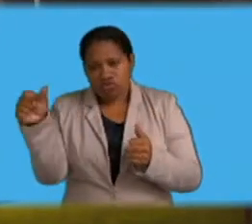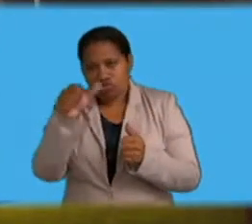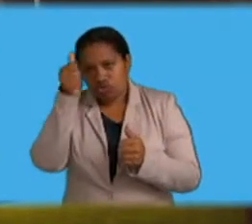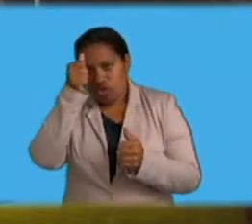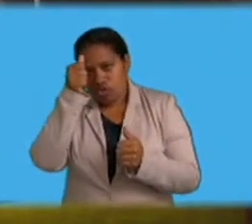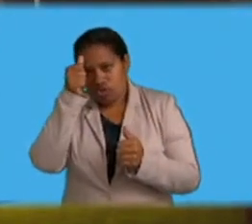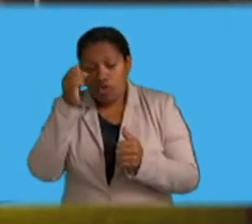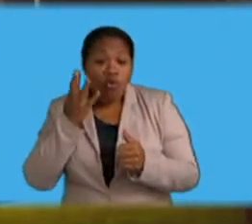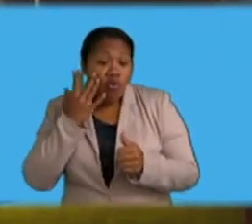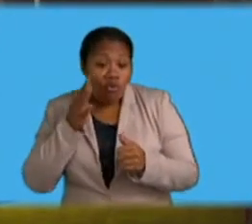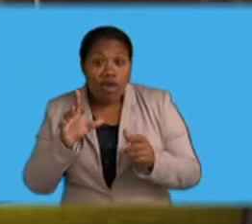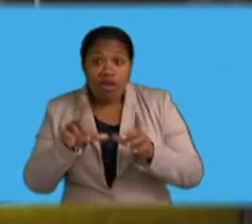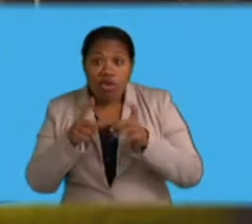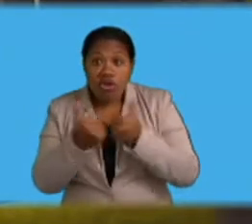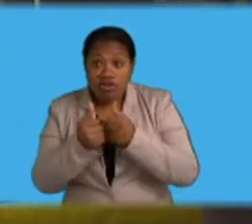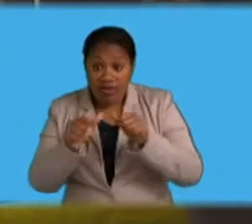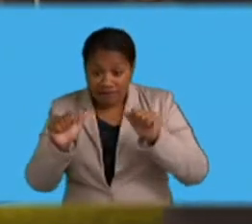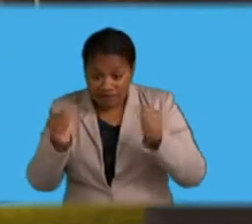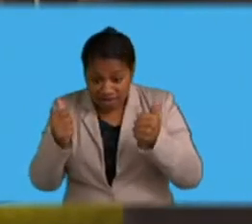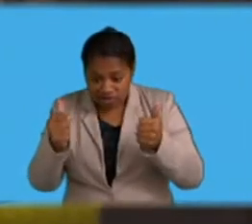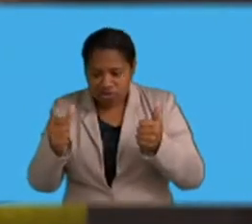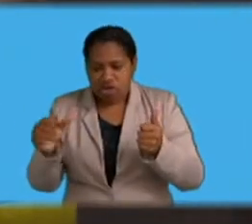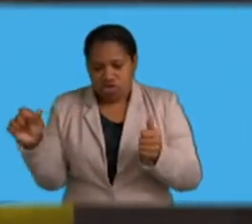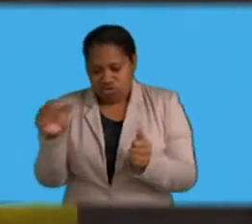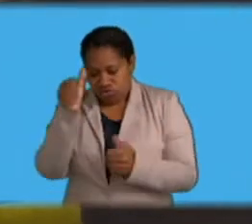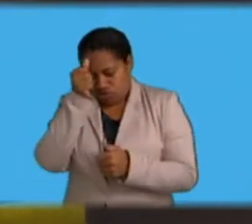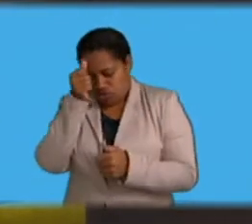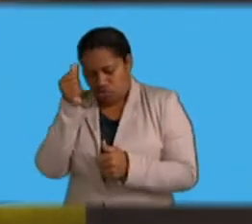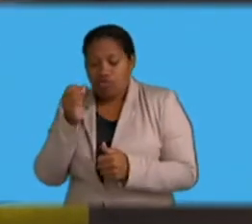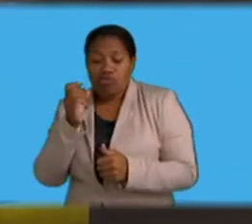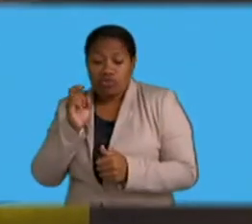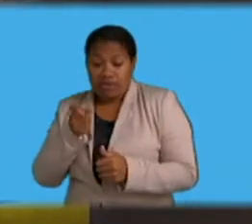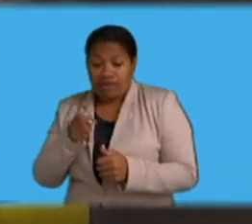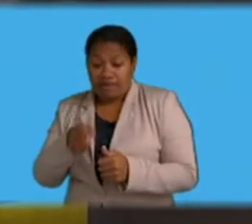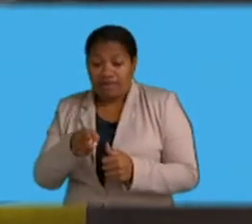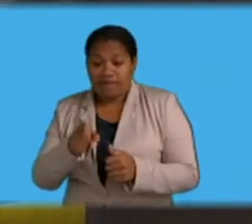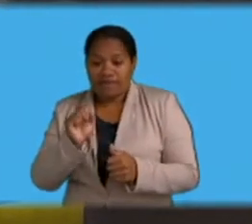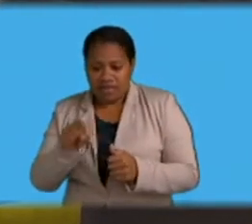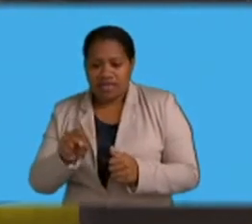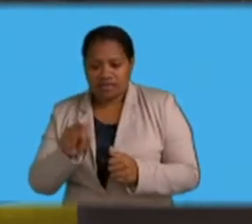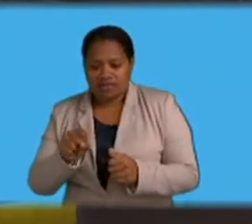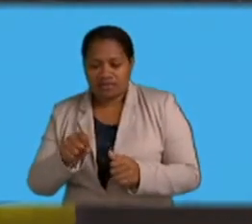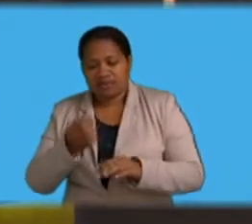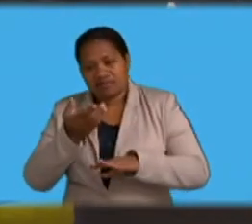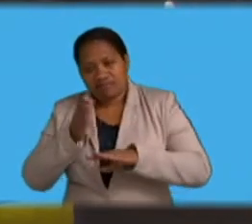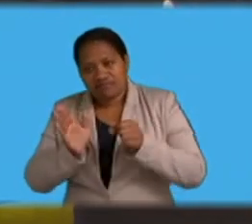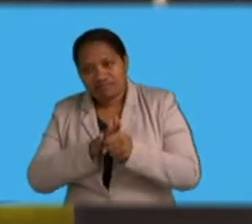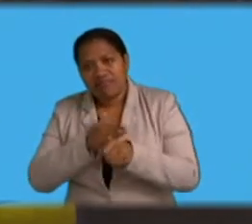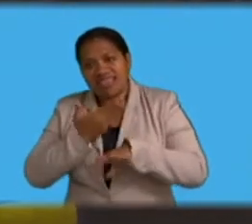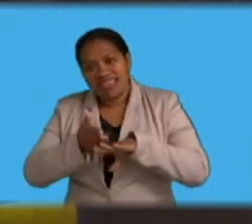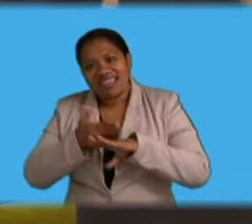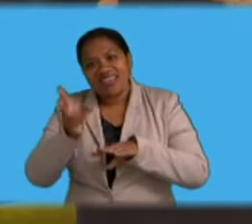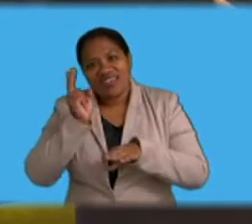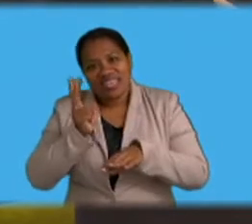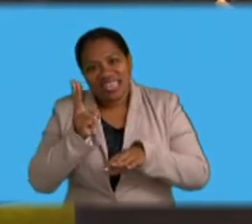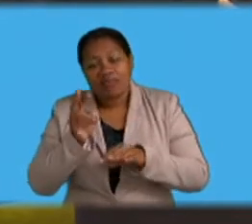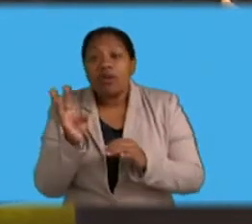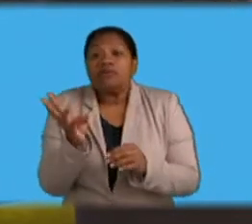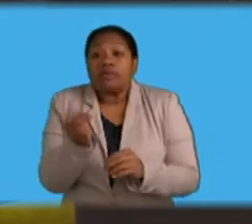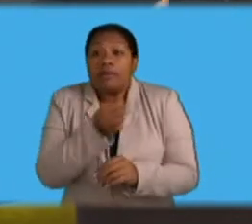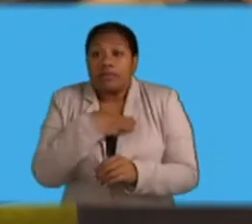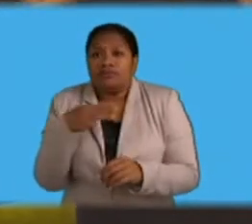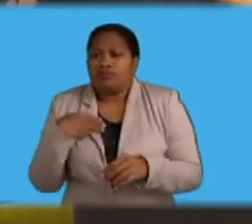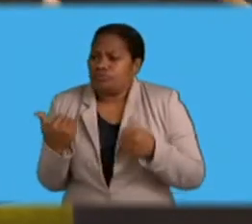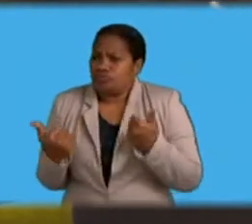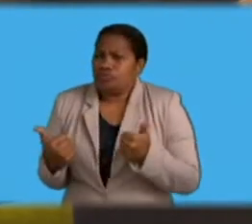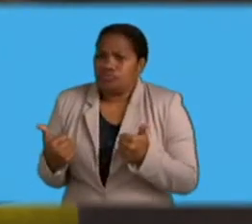or not. There are some ministries that are extremely good. They actually are advertising those positions